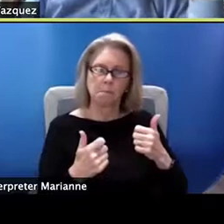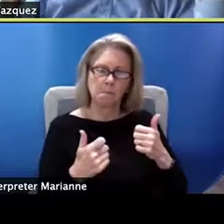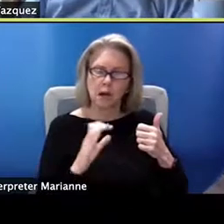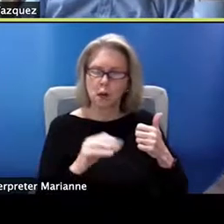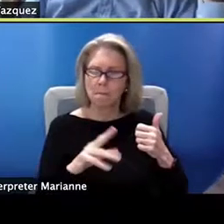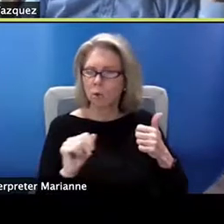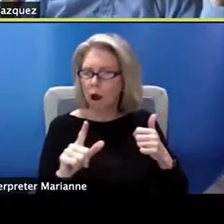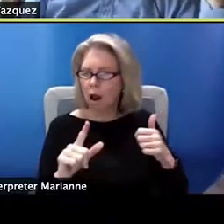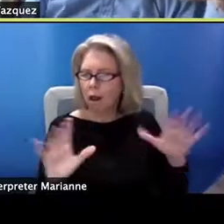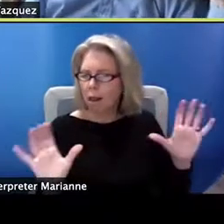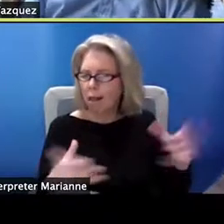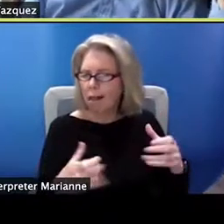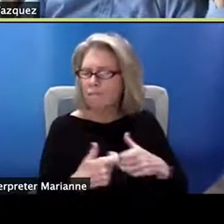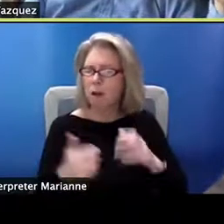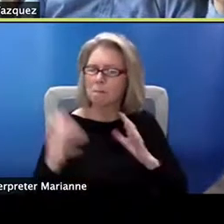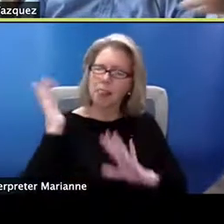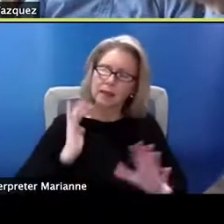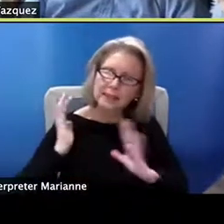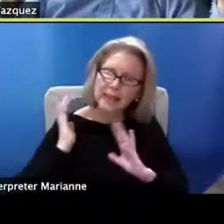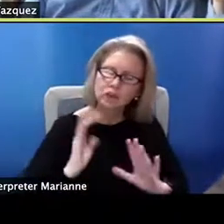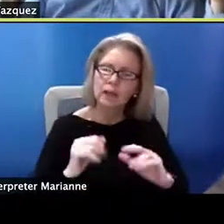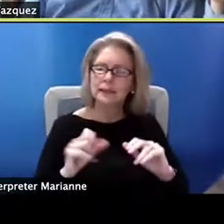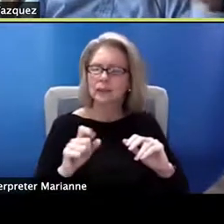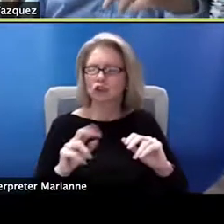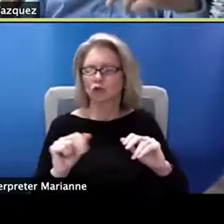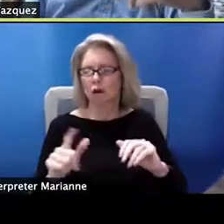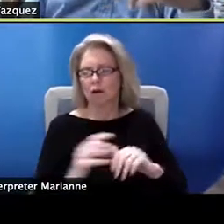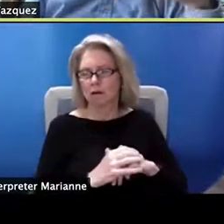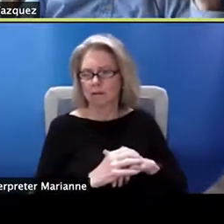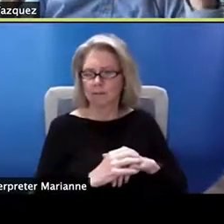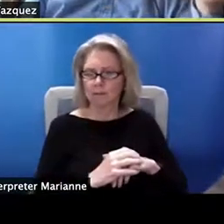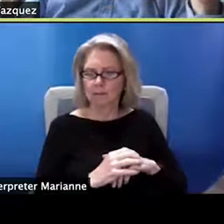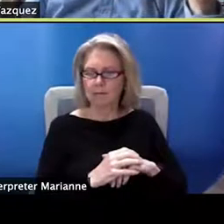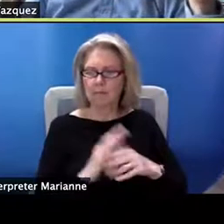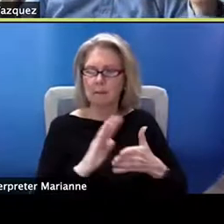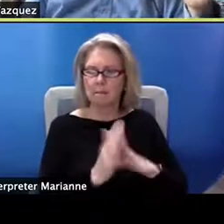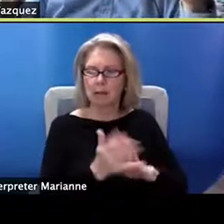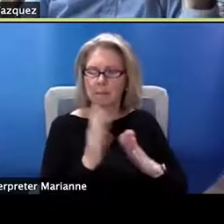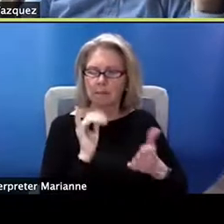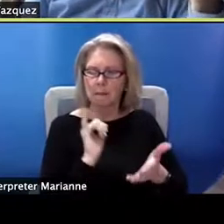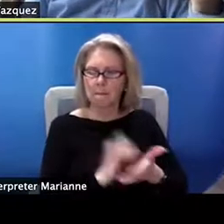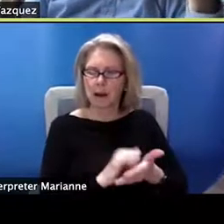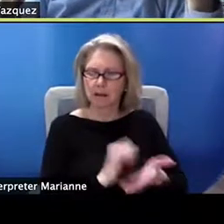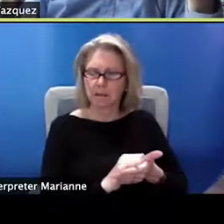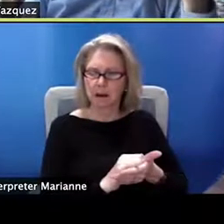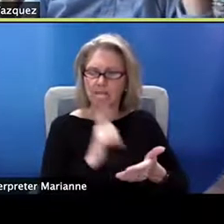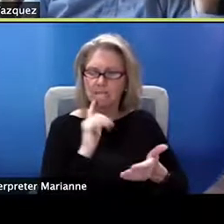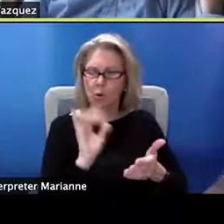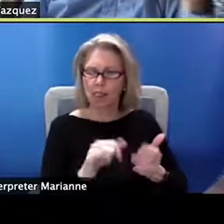from the ancestral. And also it becomes impossible for that